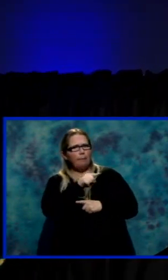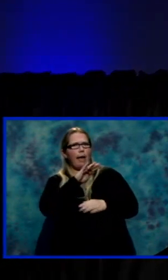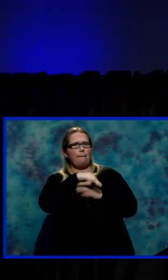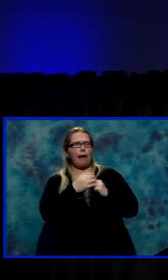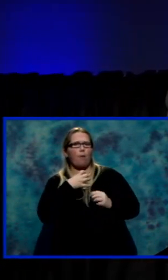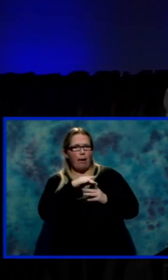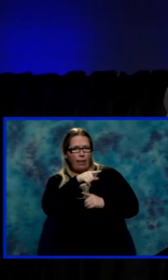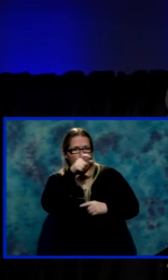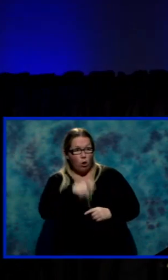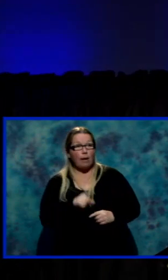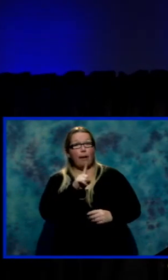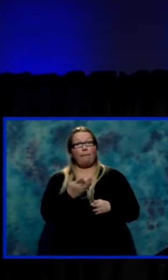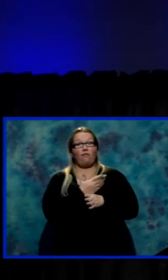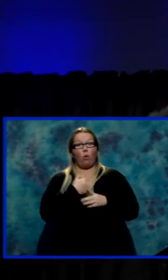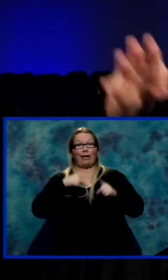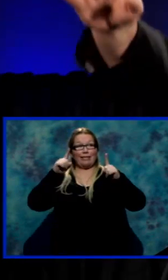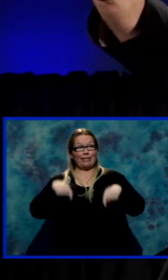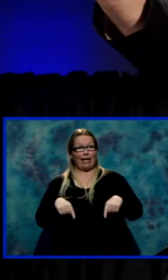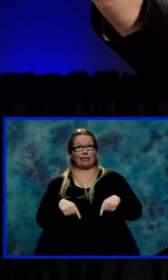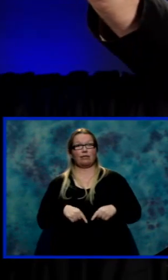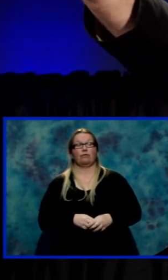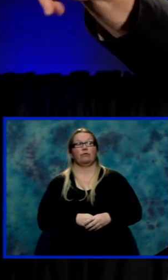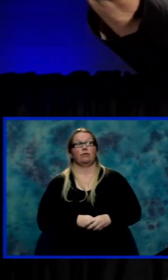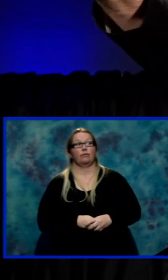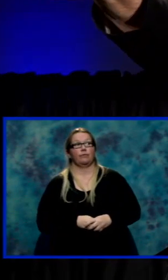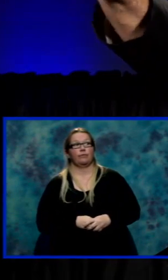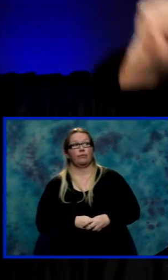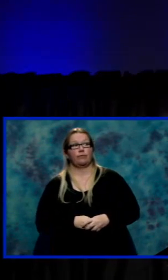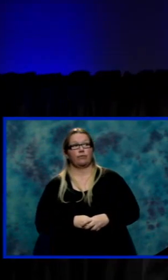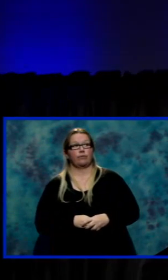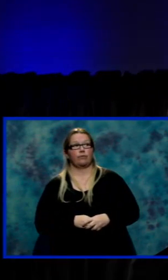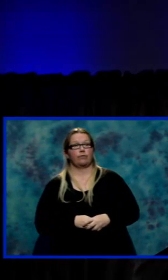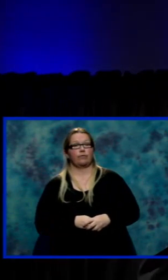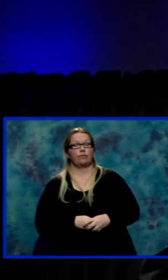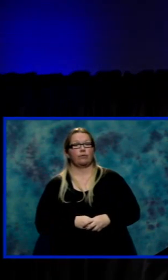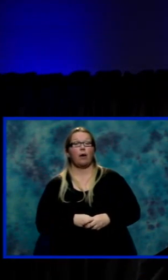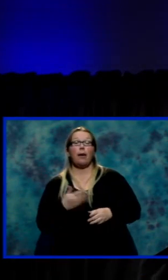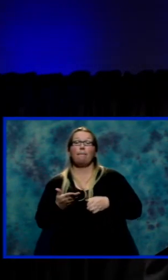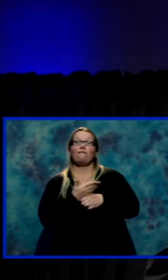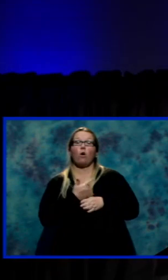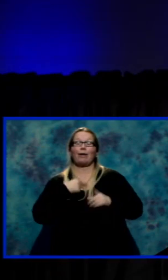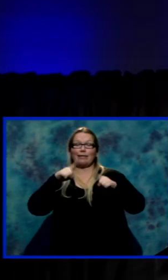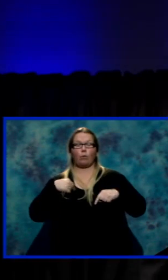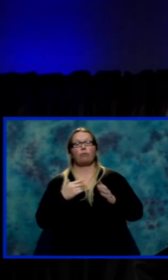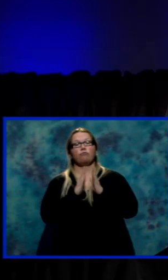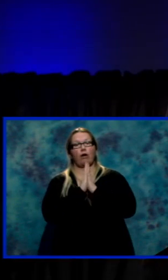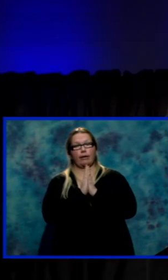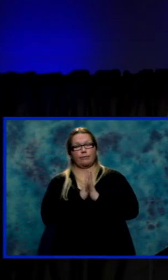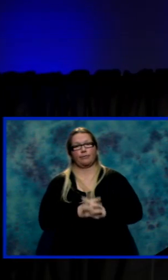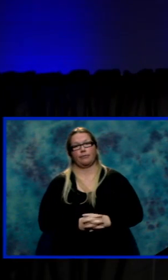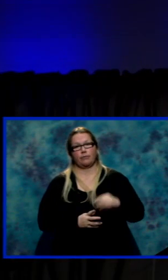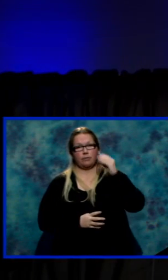him. But before we start, leave those side ones up, won't you, mate? Before we start, we'll just pray.